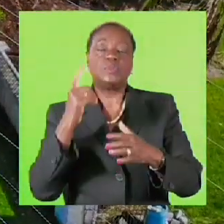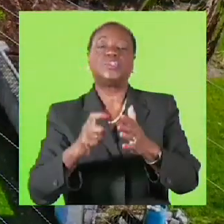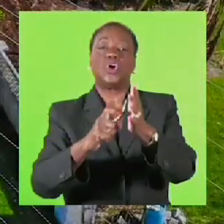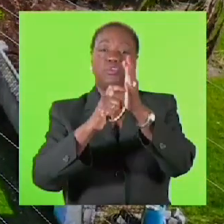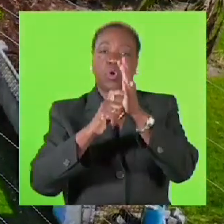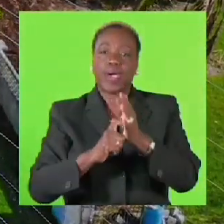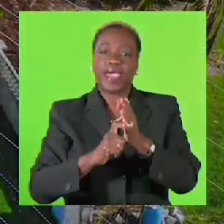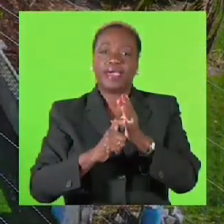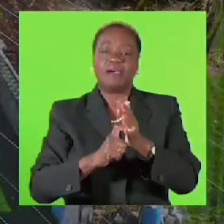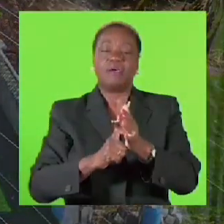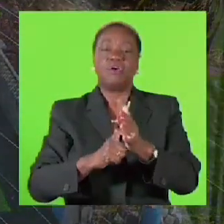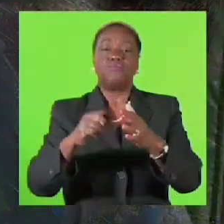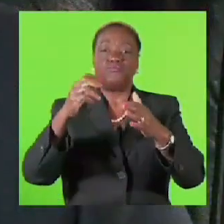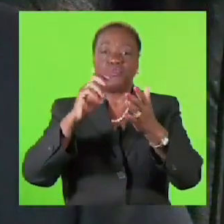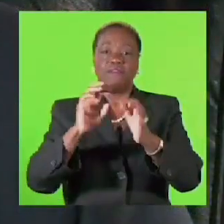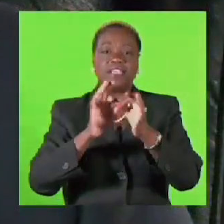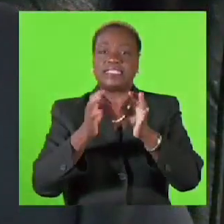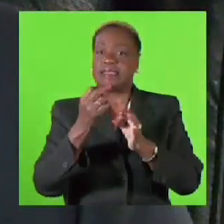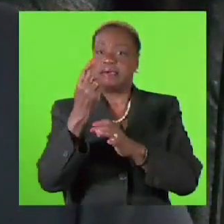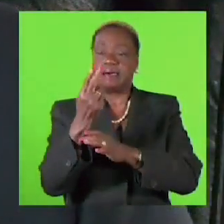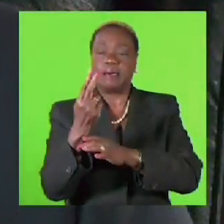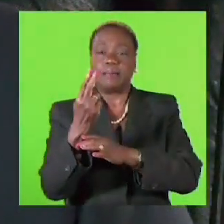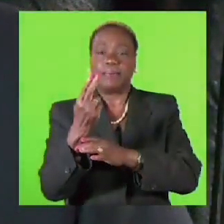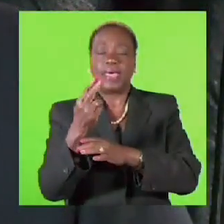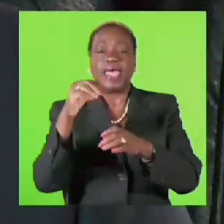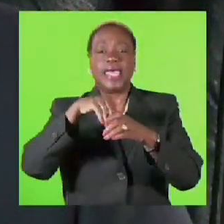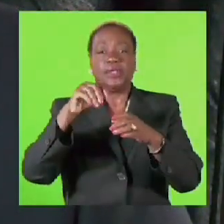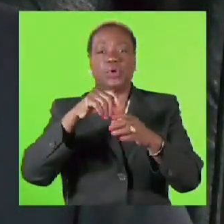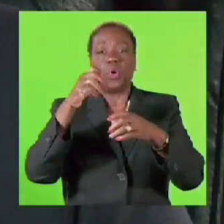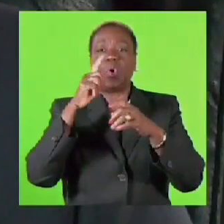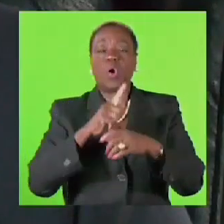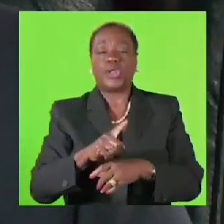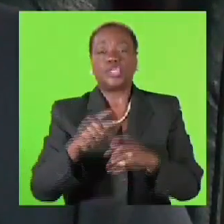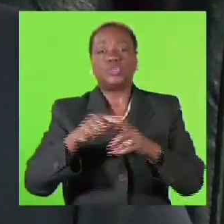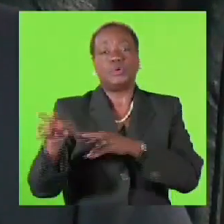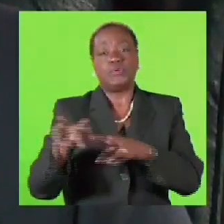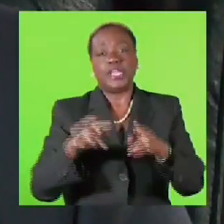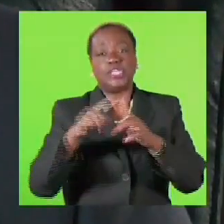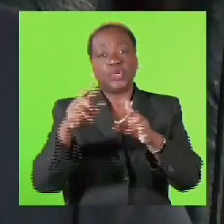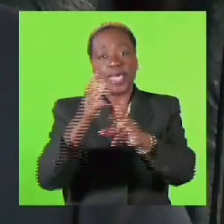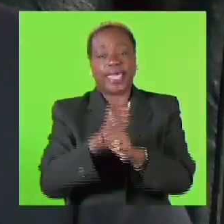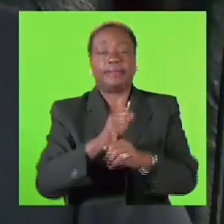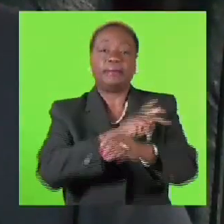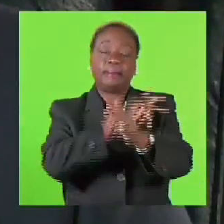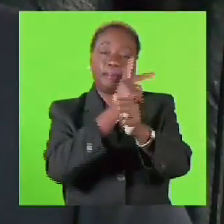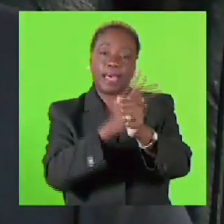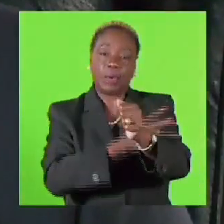require extensive renovations in order to be ready to safely receive power.